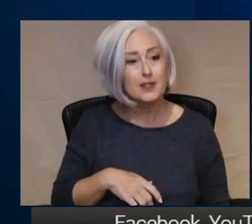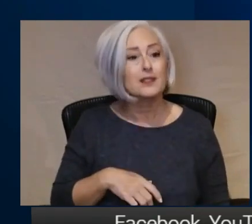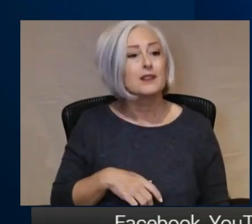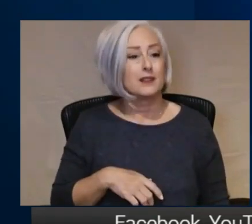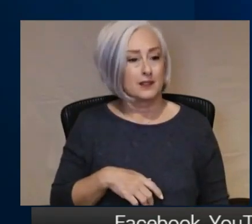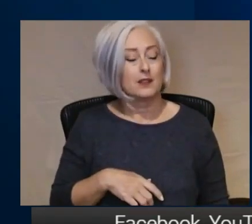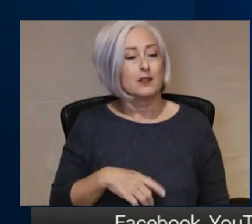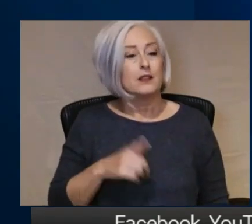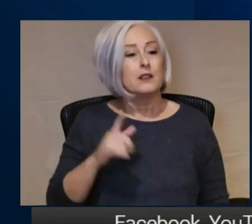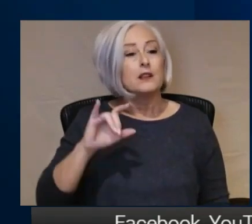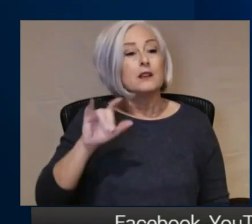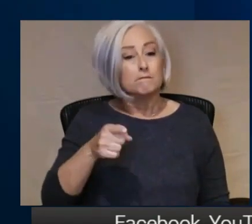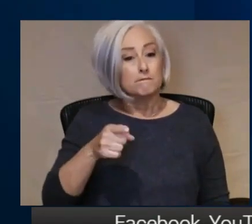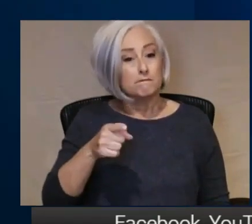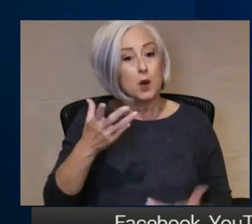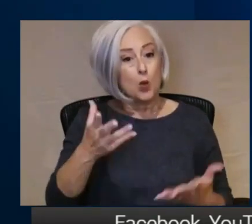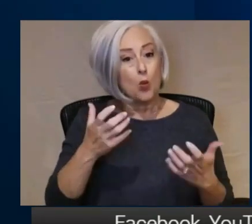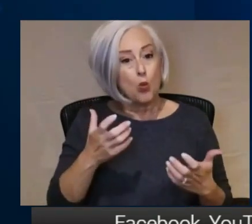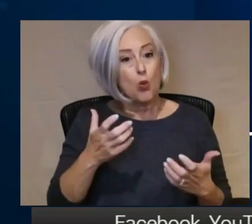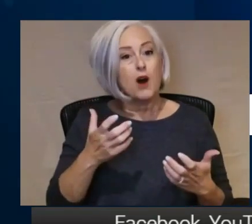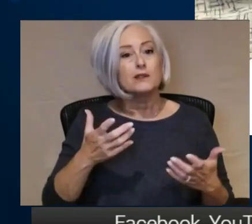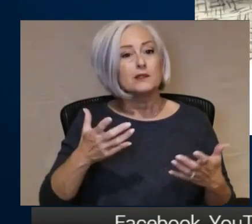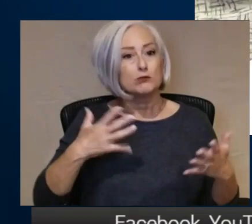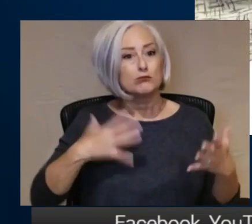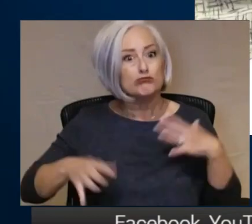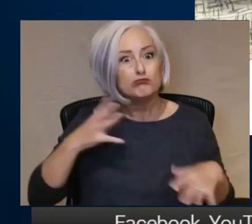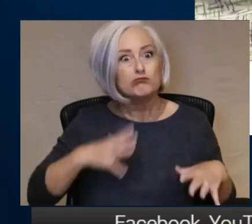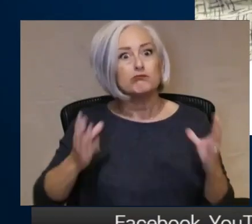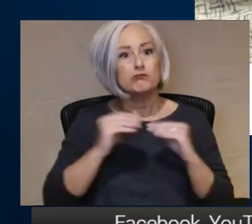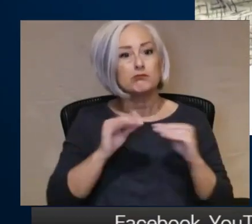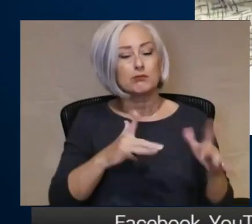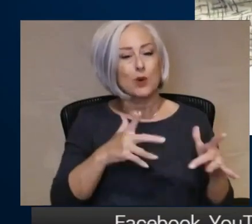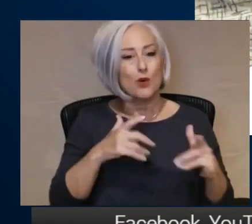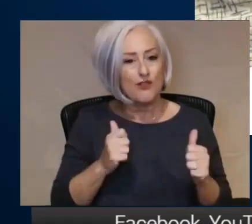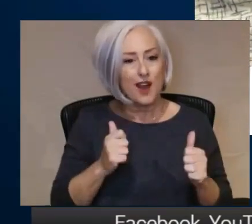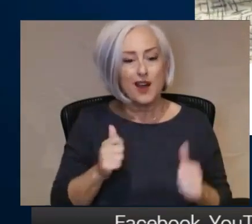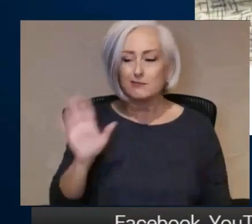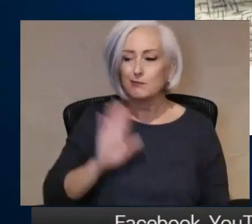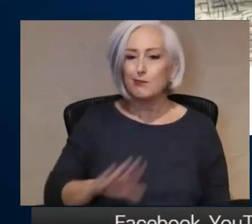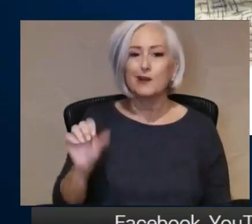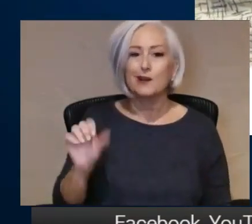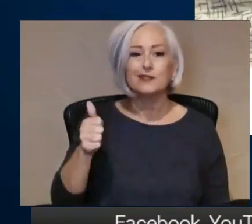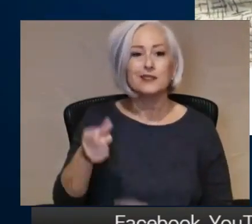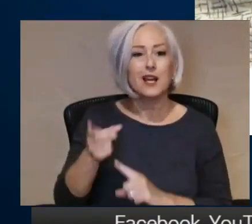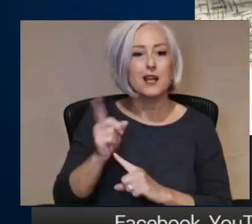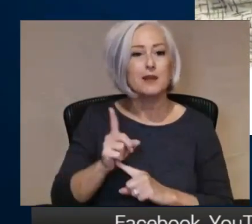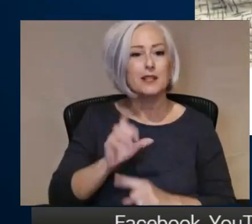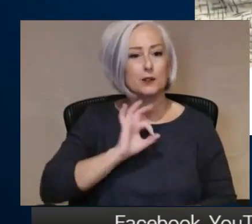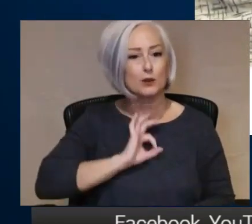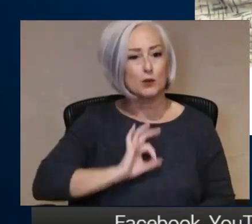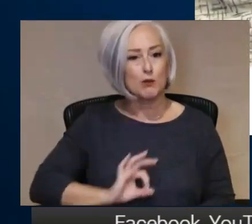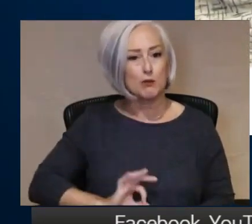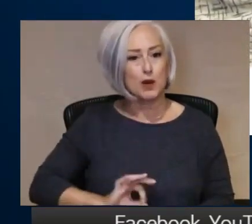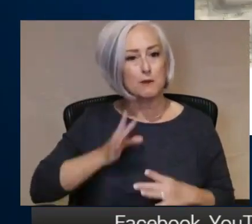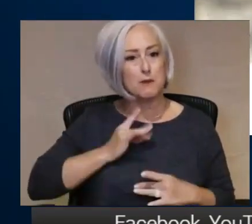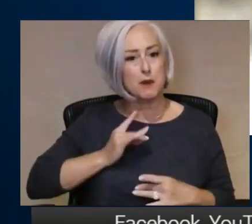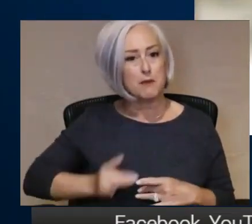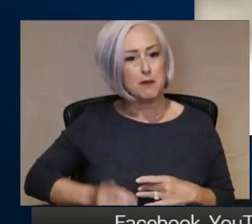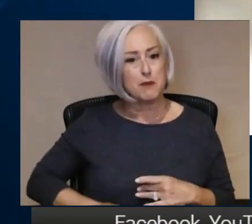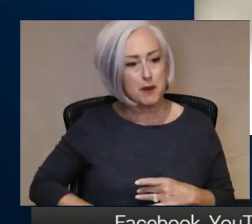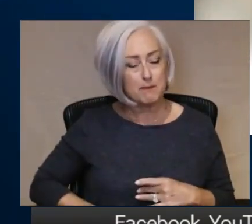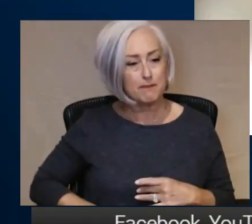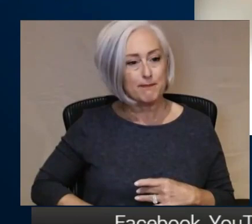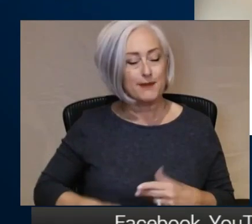It takes me about 10 minutes to button my shirt. All three have something in common. Each has a neurological disorder